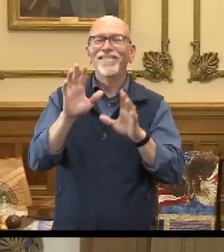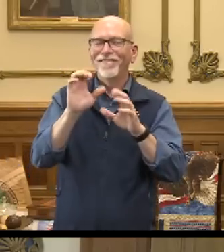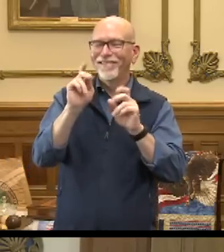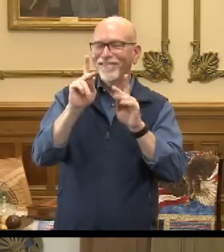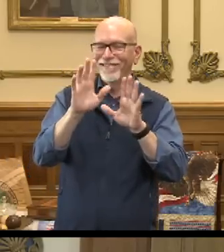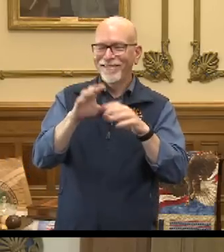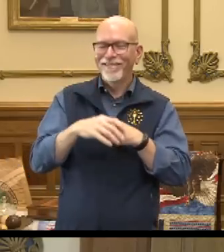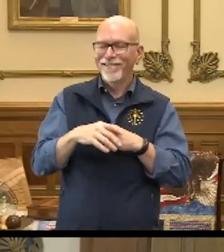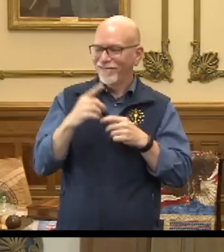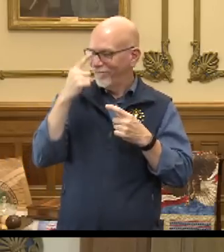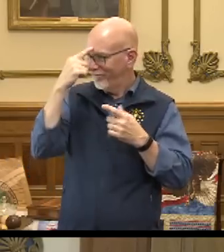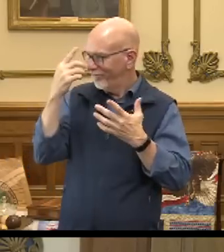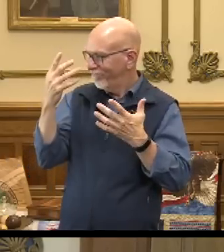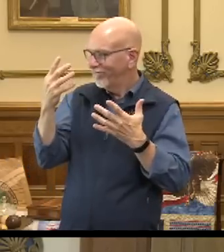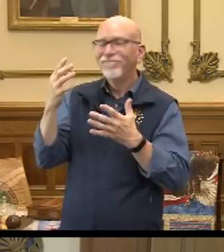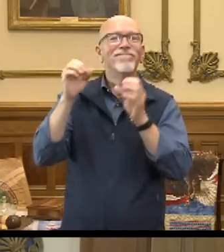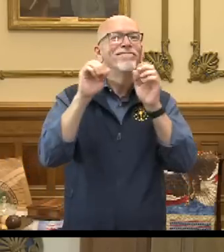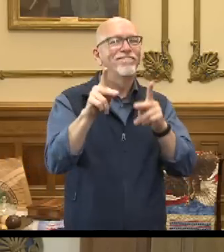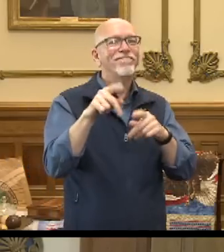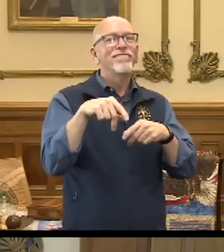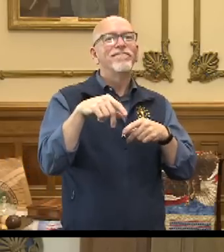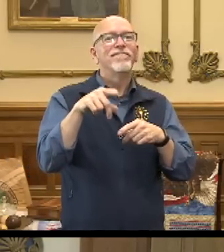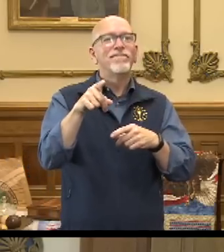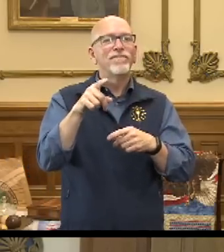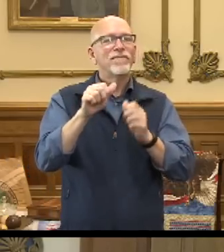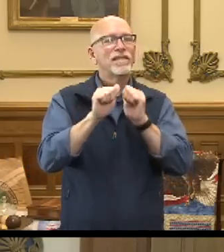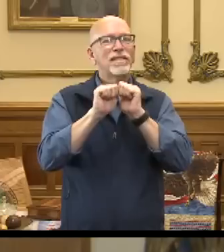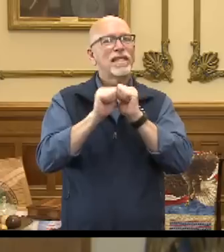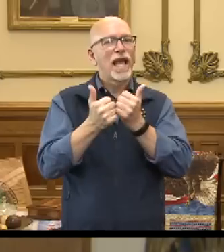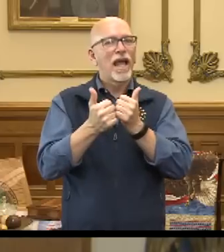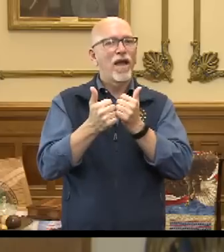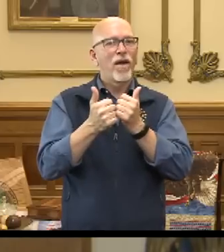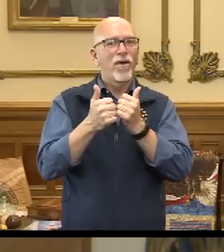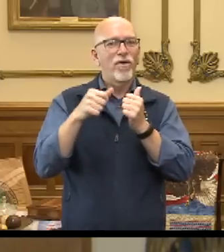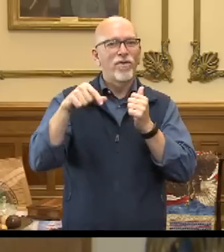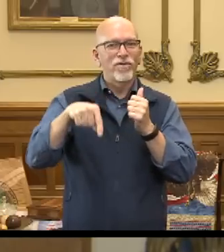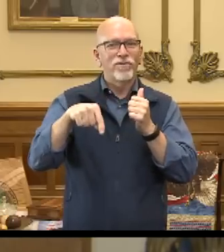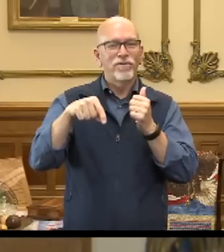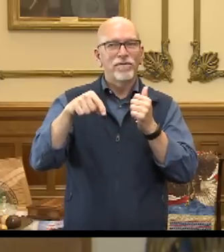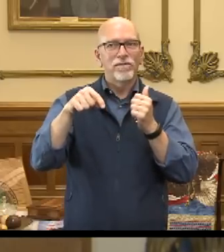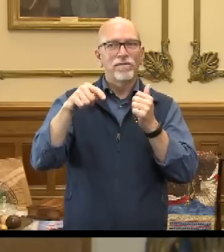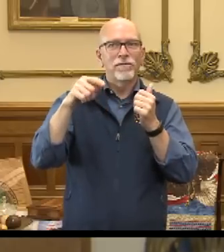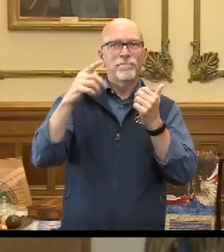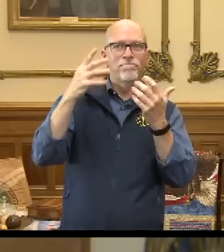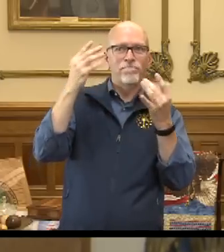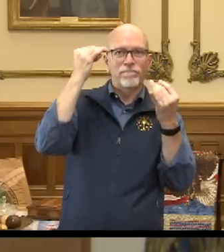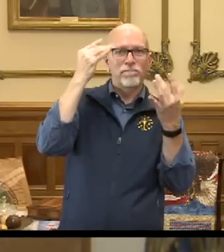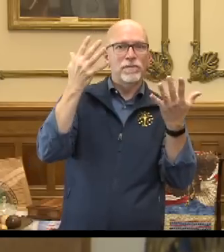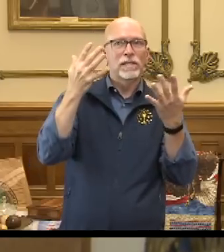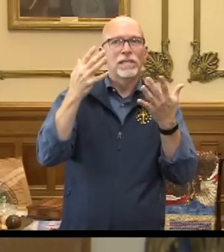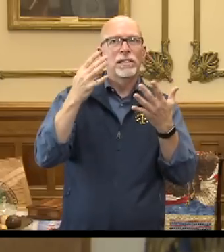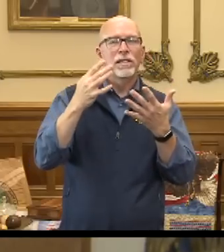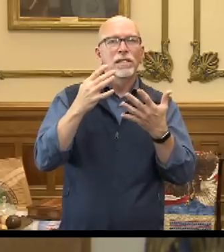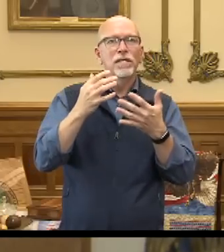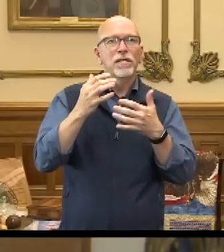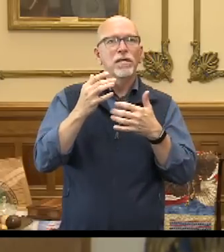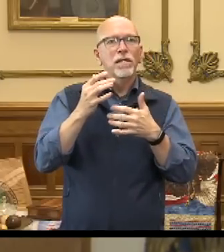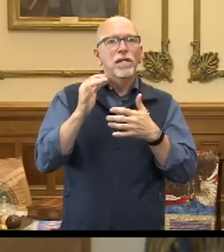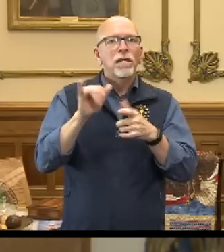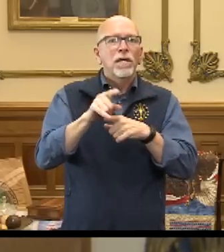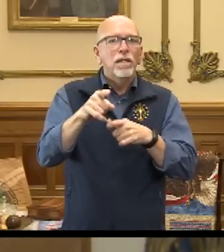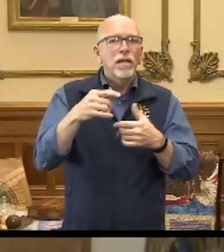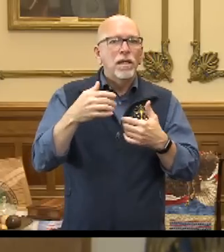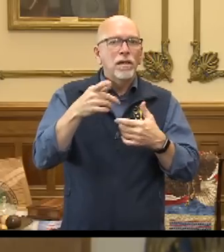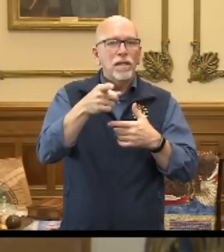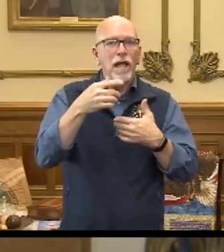Let me see, where did it, okay. Yeah. So, is there, how is this kind of taken into consideration when you're,